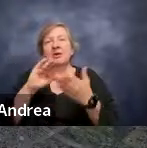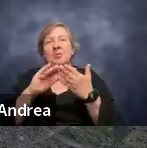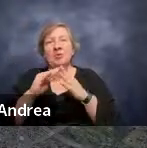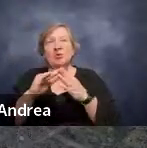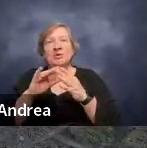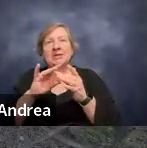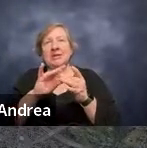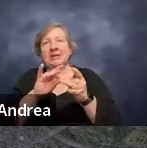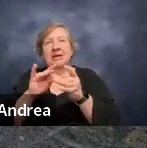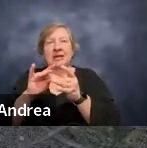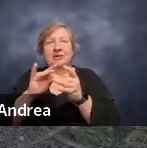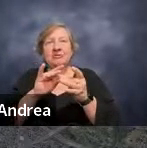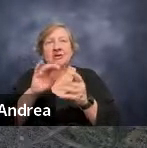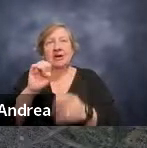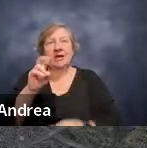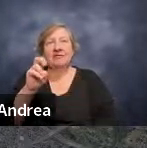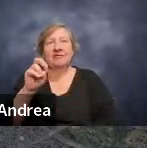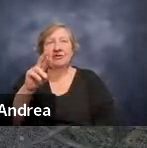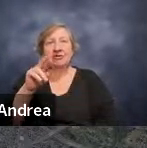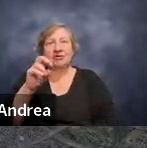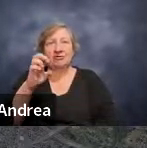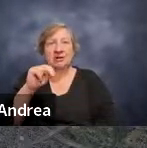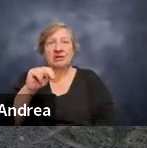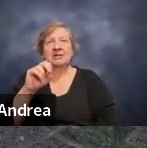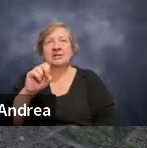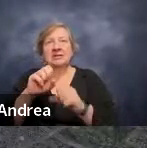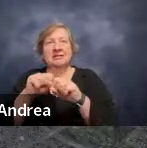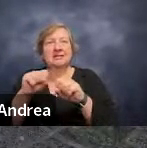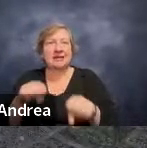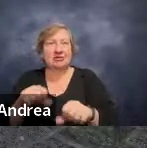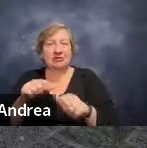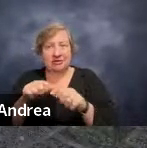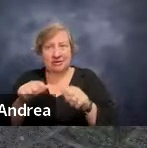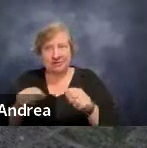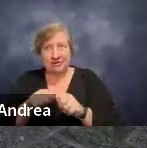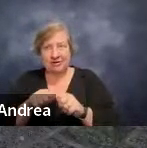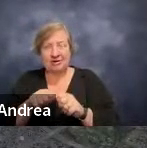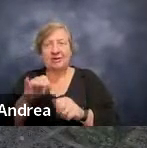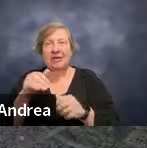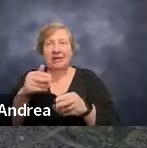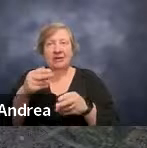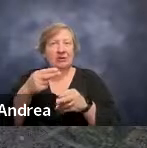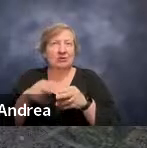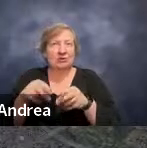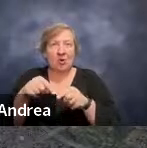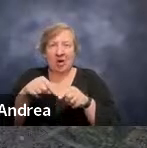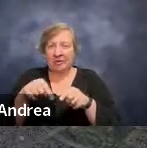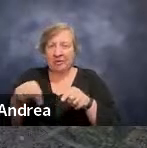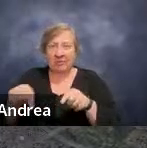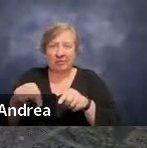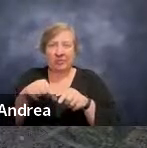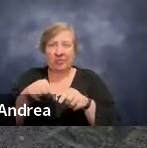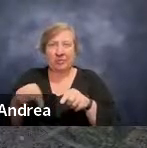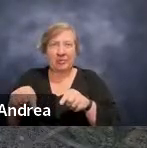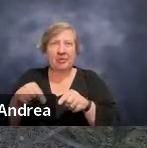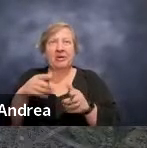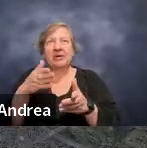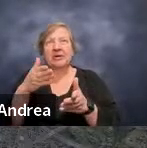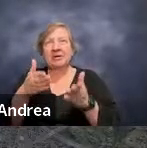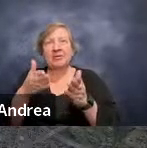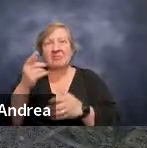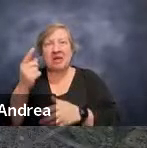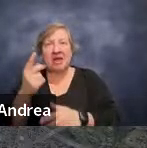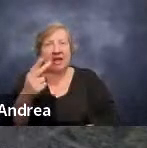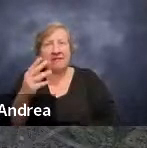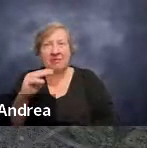So it's just it's a short distance maybe half a mile or so of the freeway. Don't quote me on